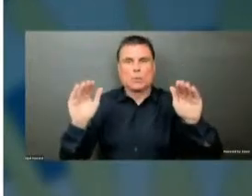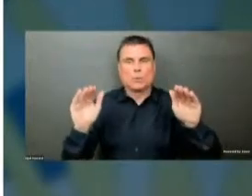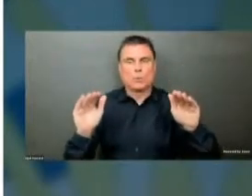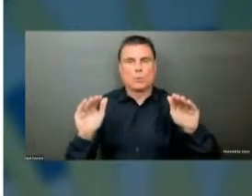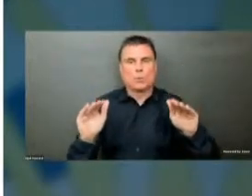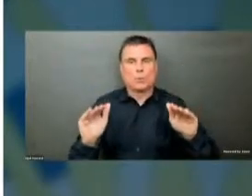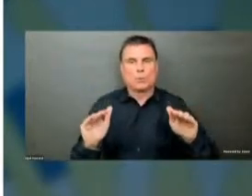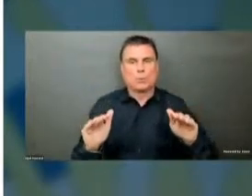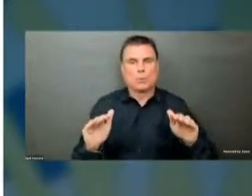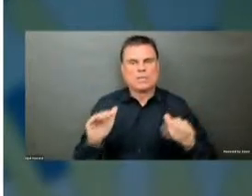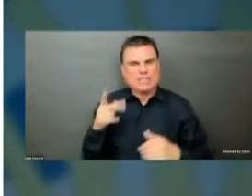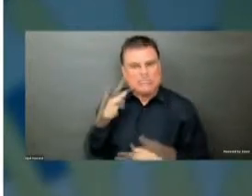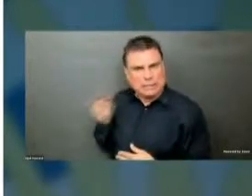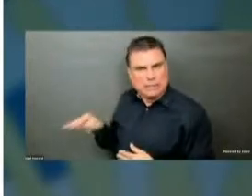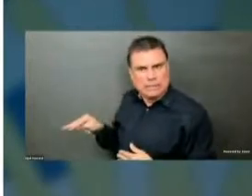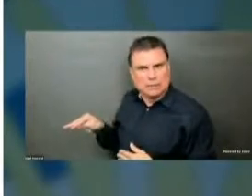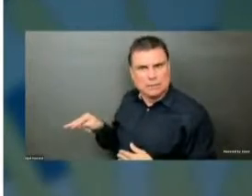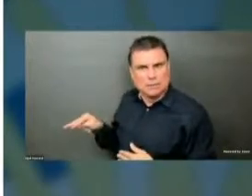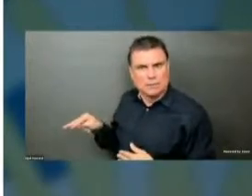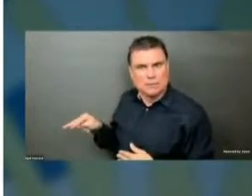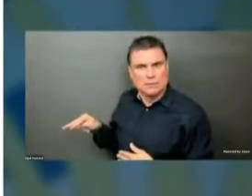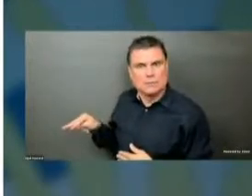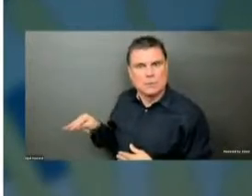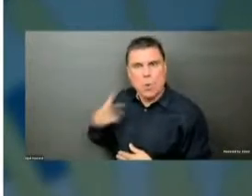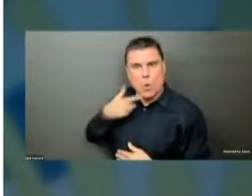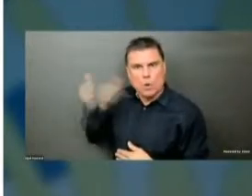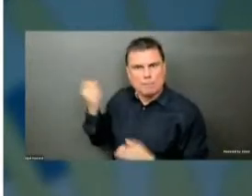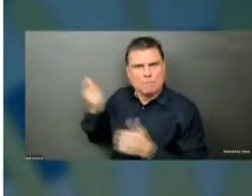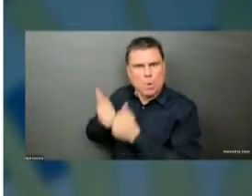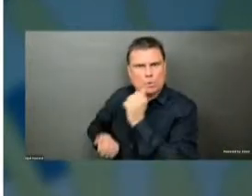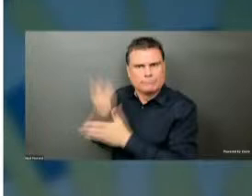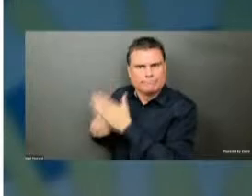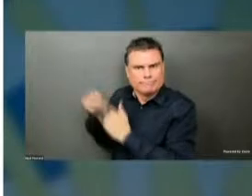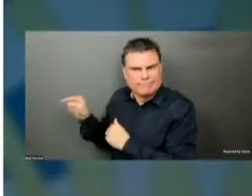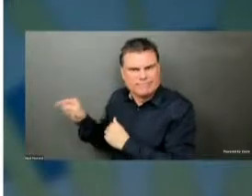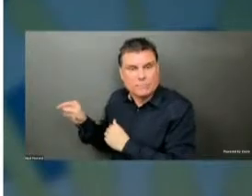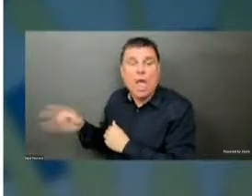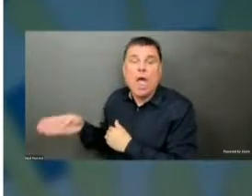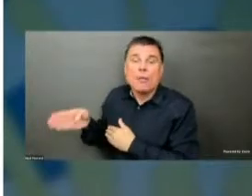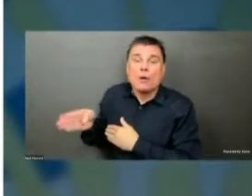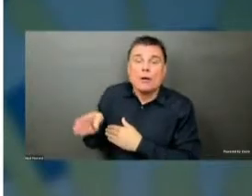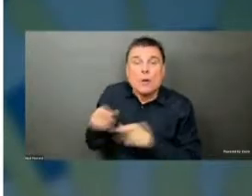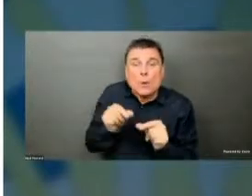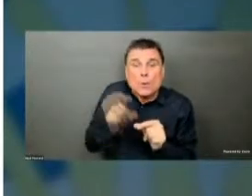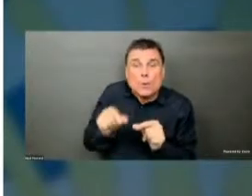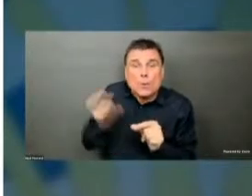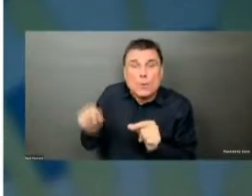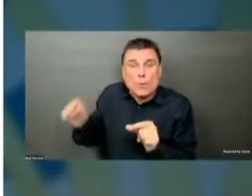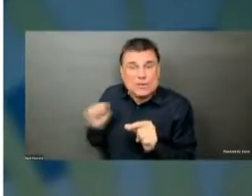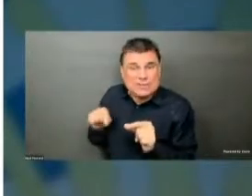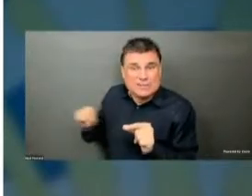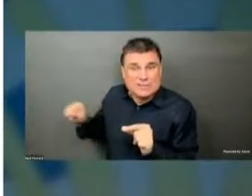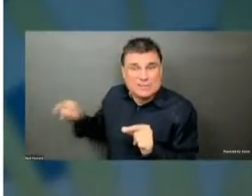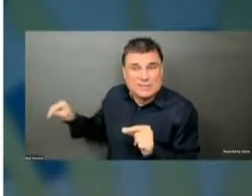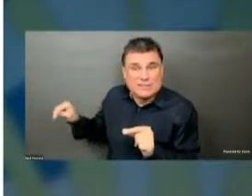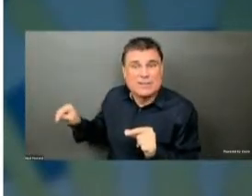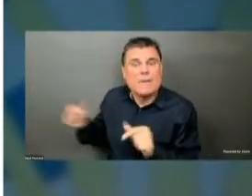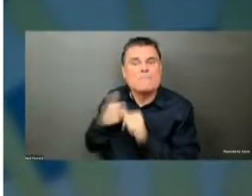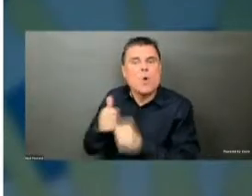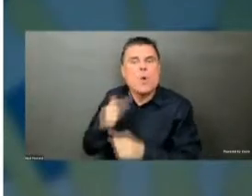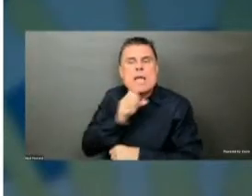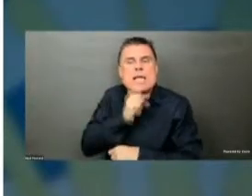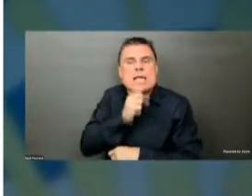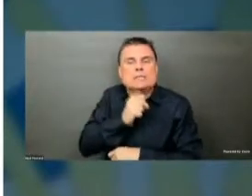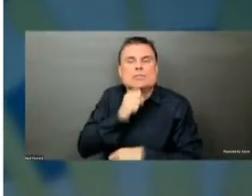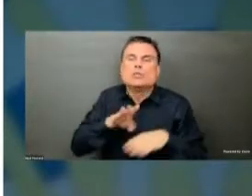see in this that's reflected here is that people under the age, children and youth under the age of 19